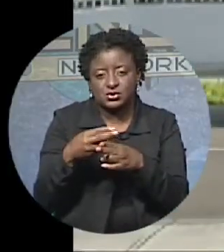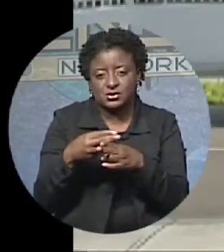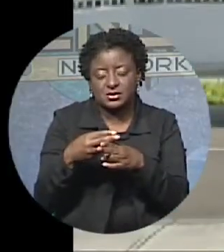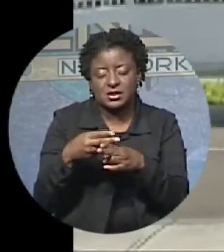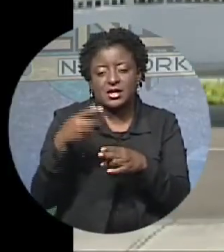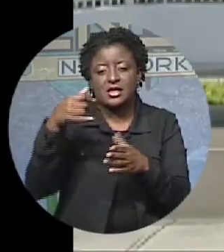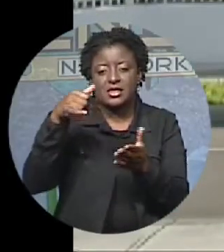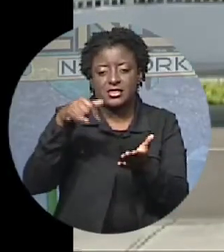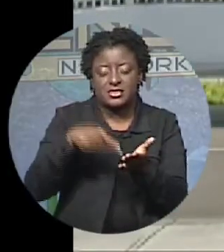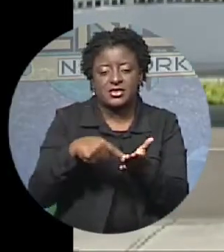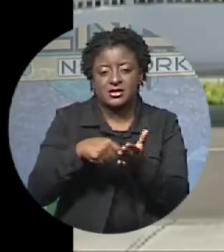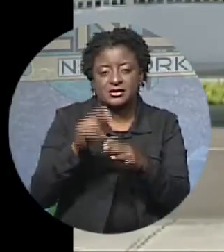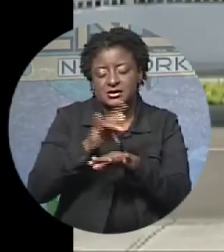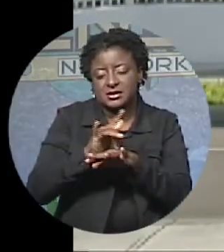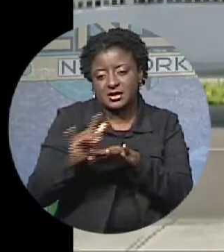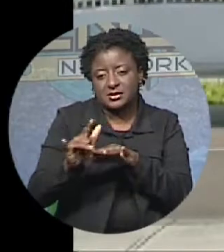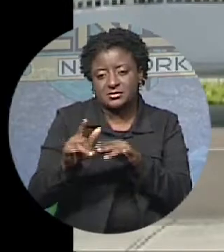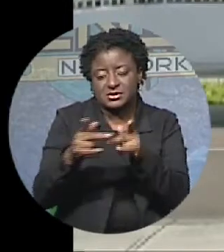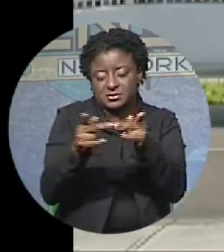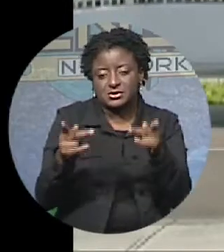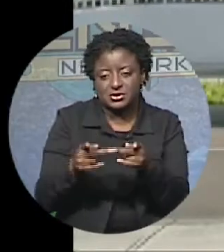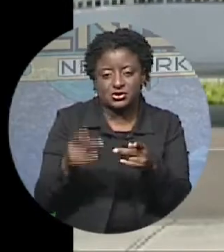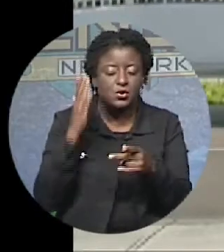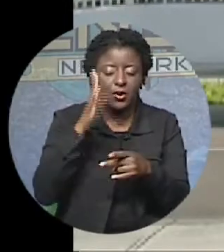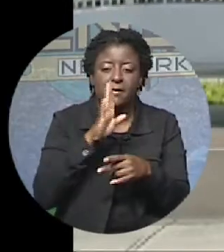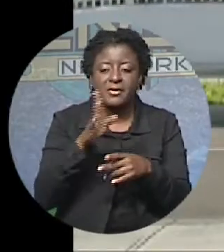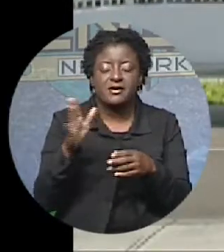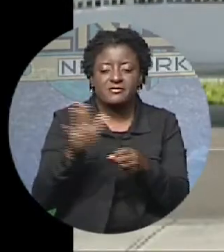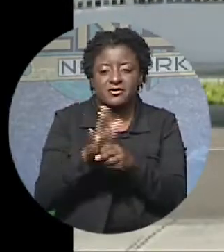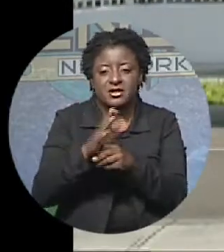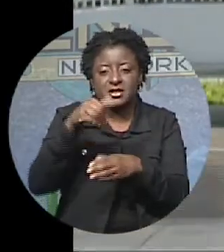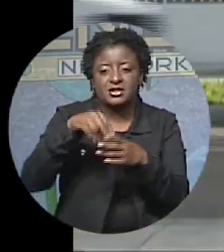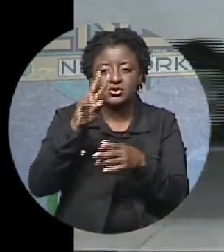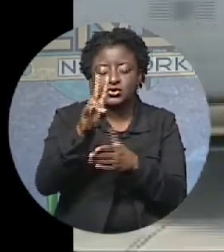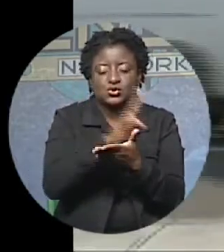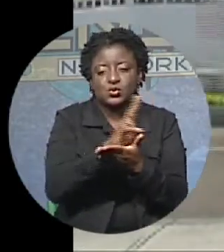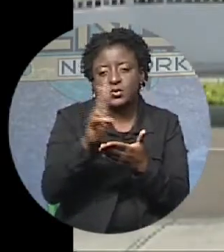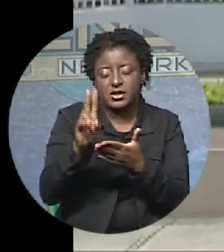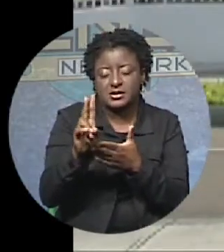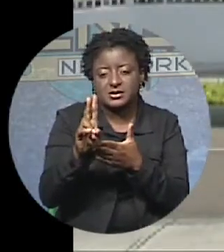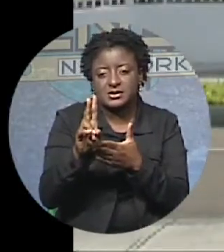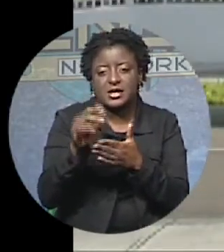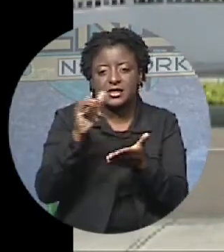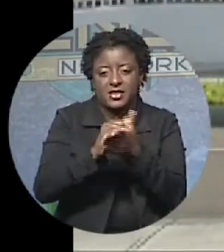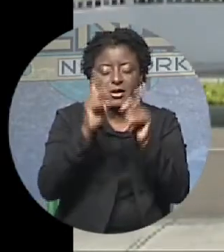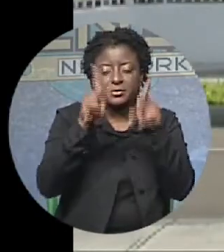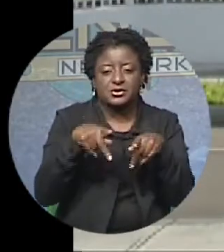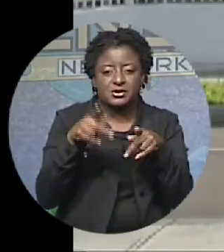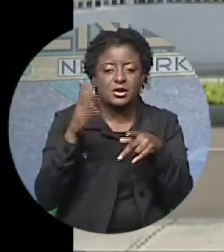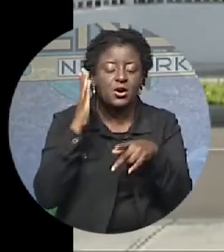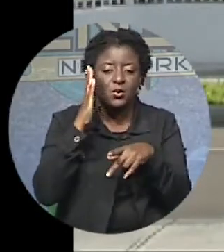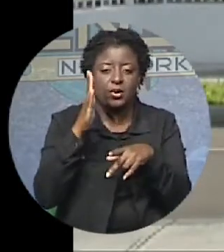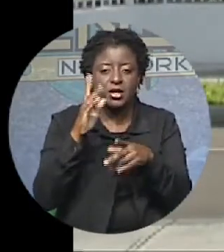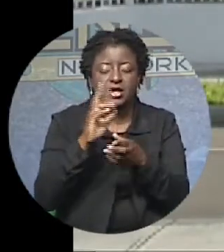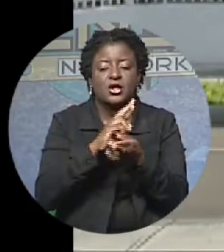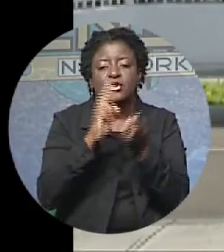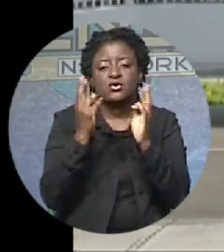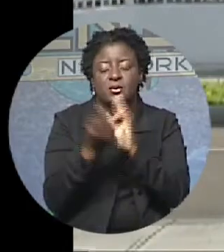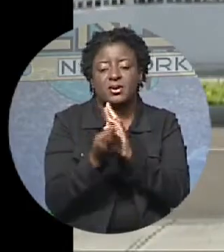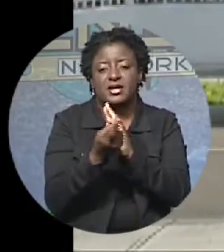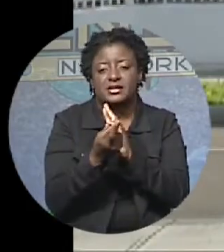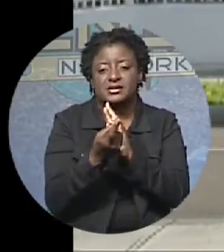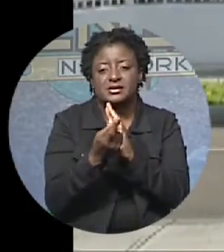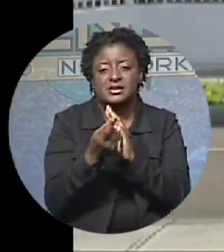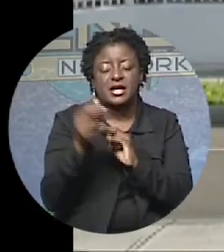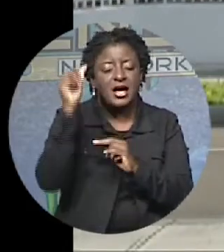vacant post should be filled within 2 weeks or the first working day in July. That person will replace Algernon Cargill, who served as NIB's